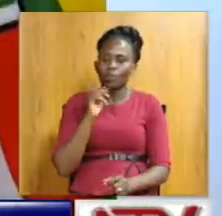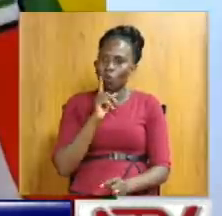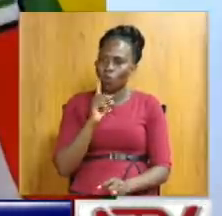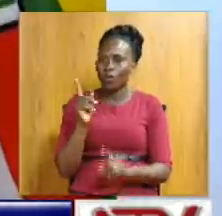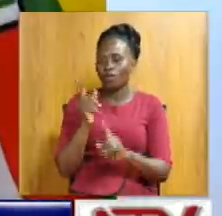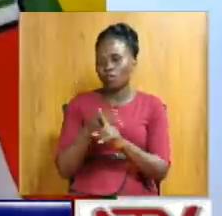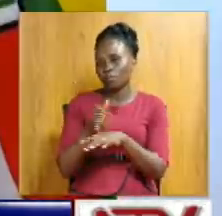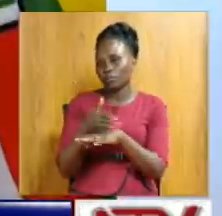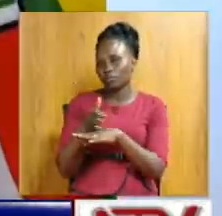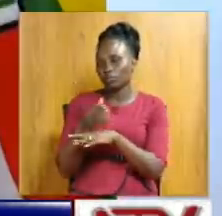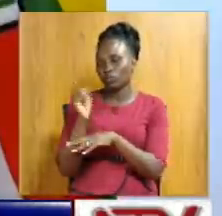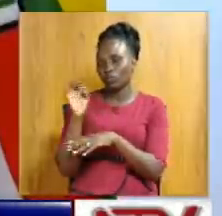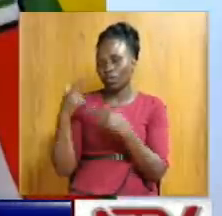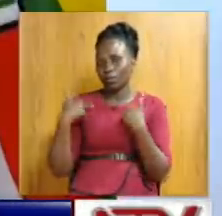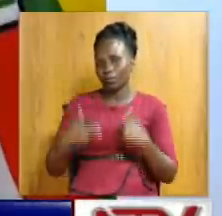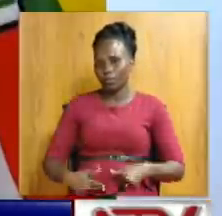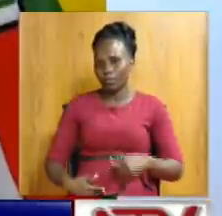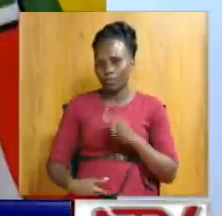Health.